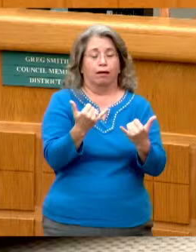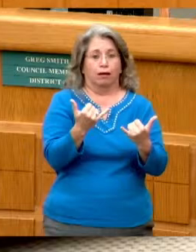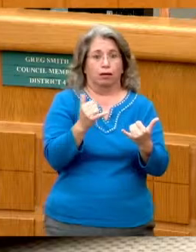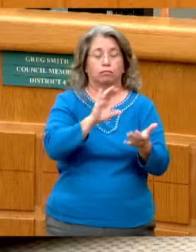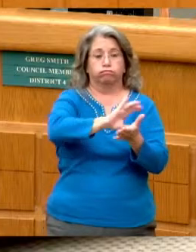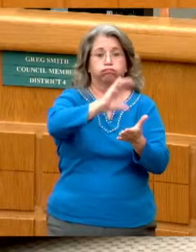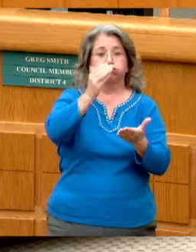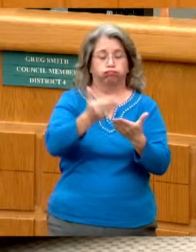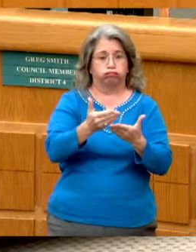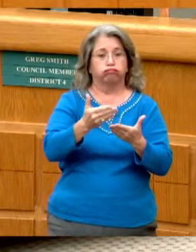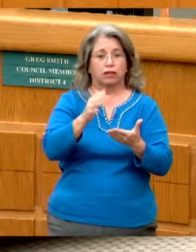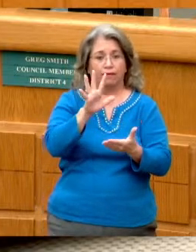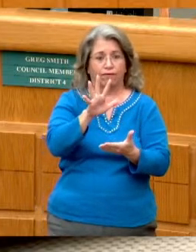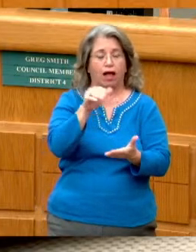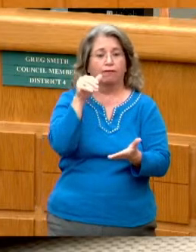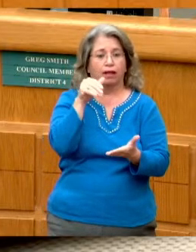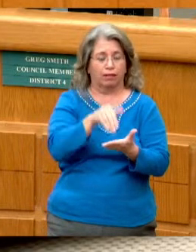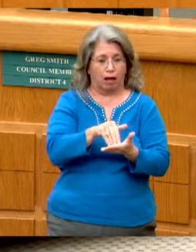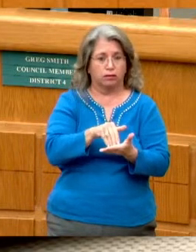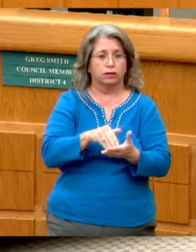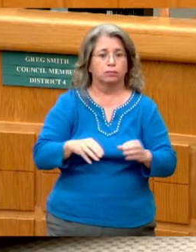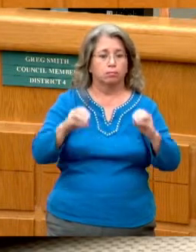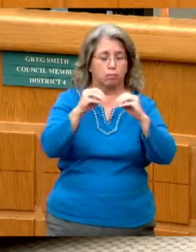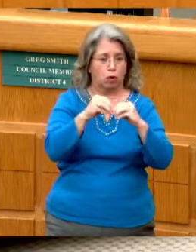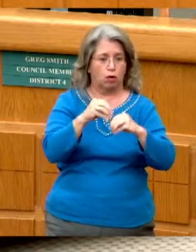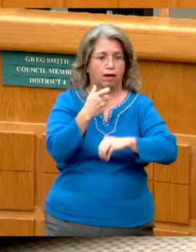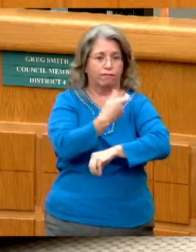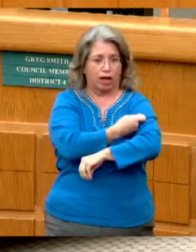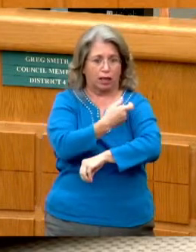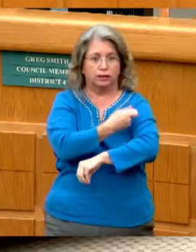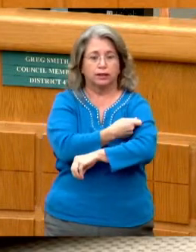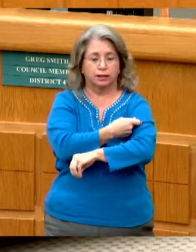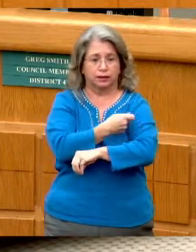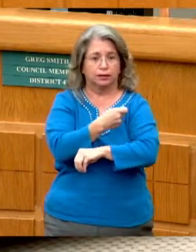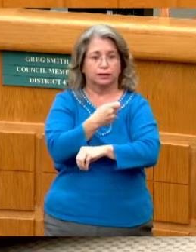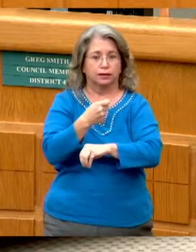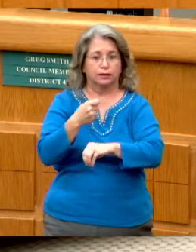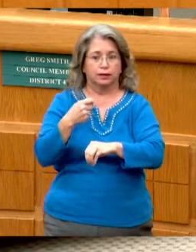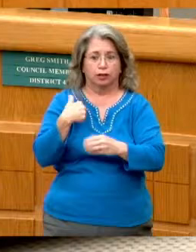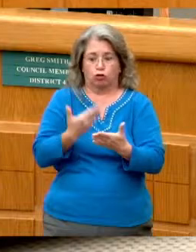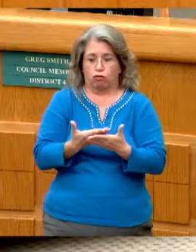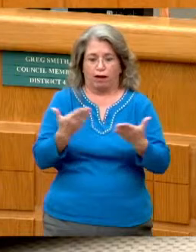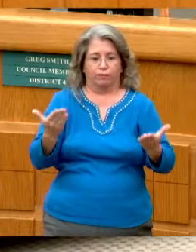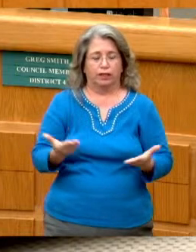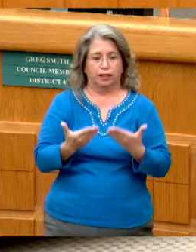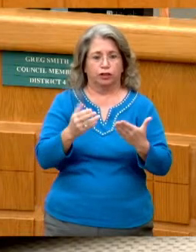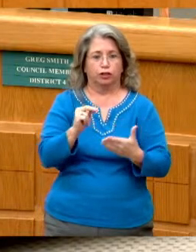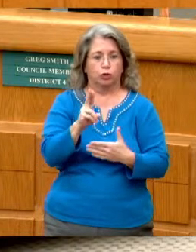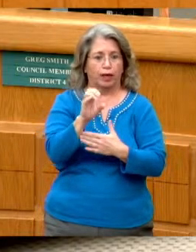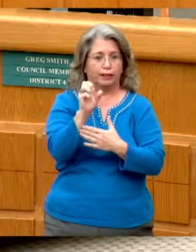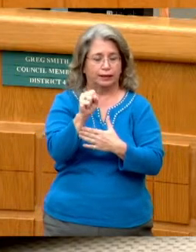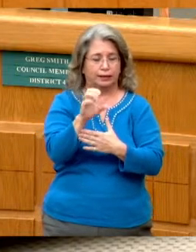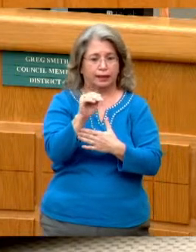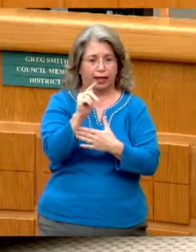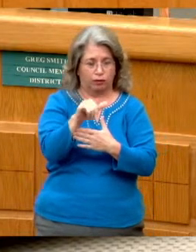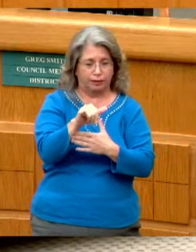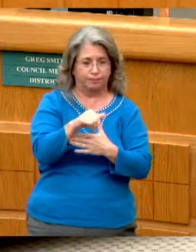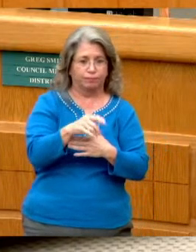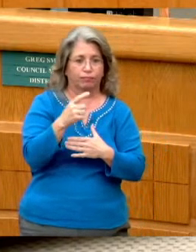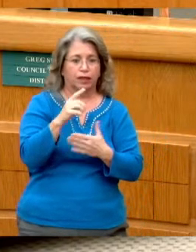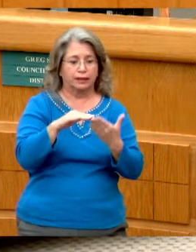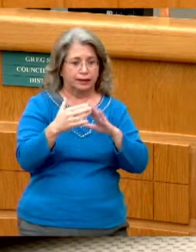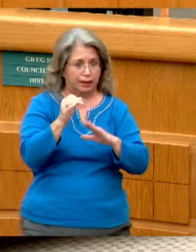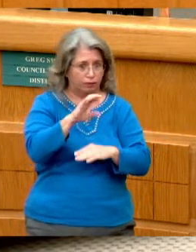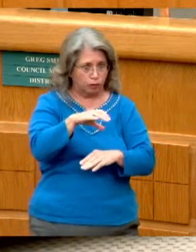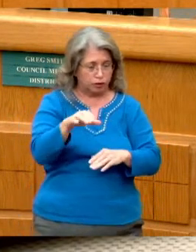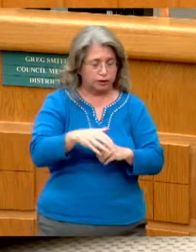tremendous. 5,000 additional vaccines have been shipped to Nueces County, City of Corpus Christi,